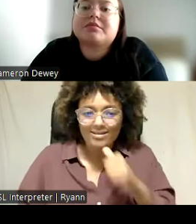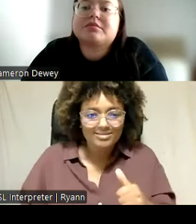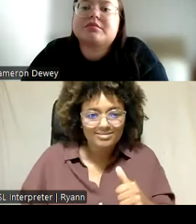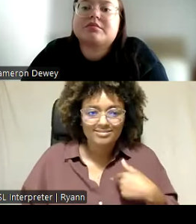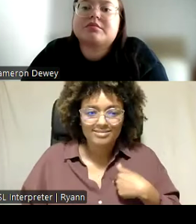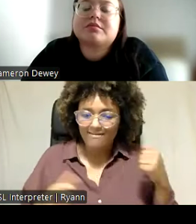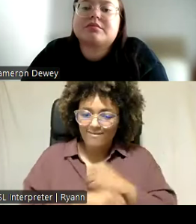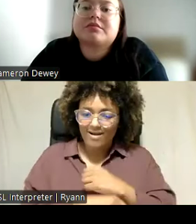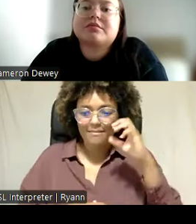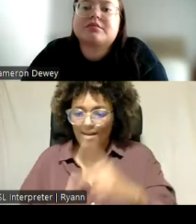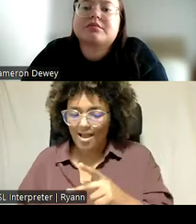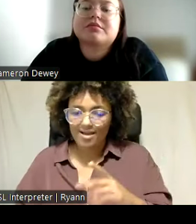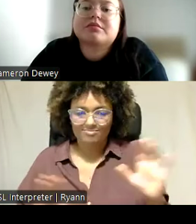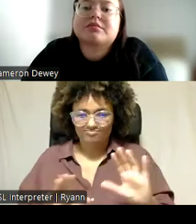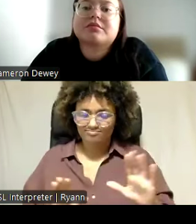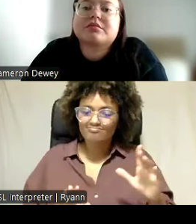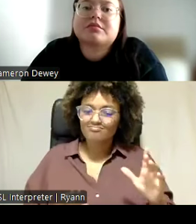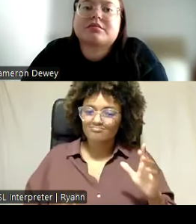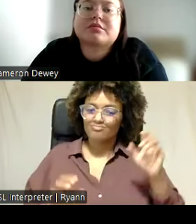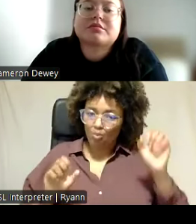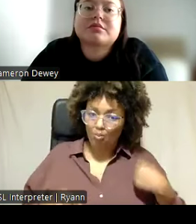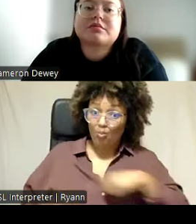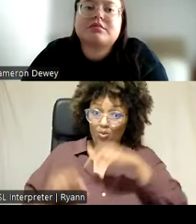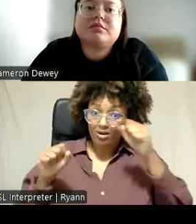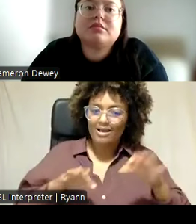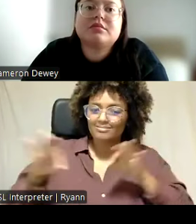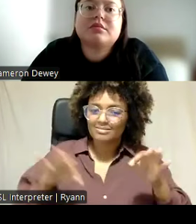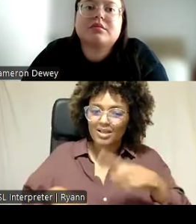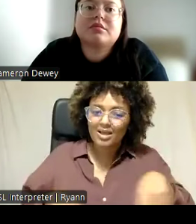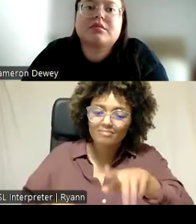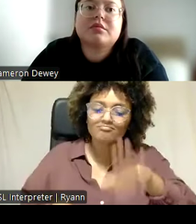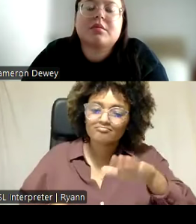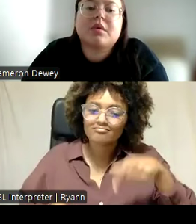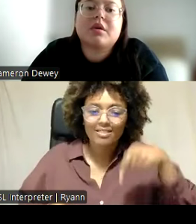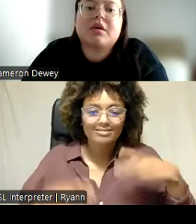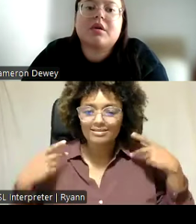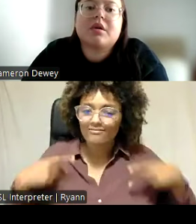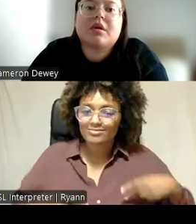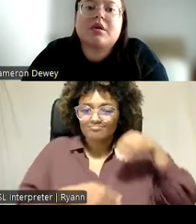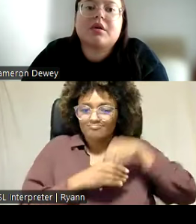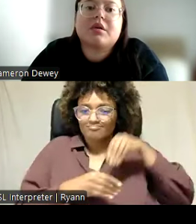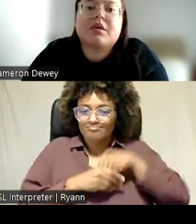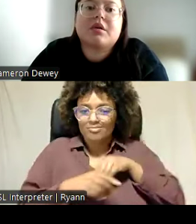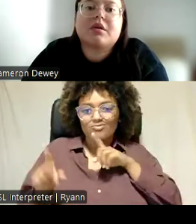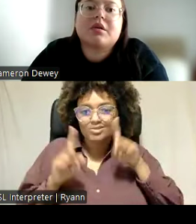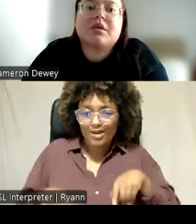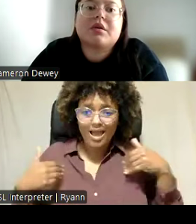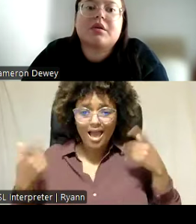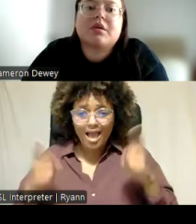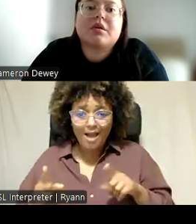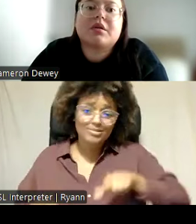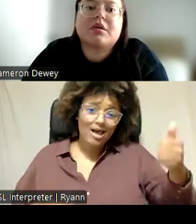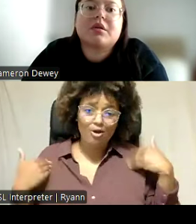a physiological response, but two, that it is a physiological response that happens in other species as well,